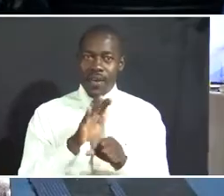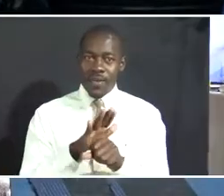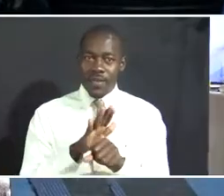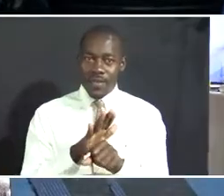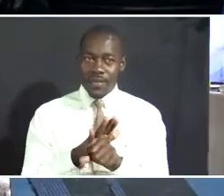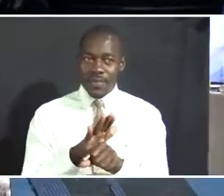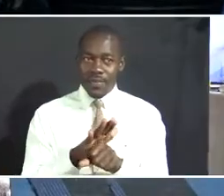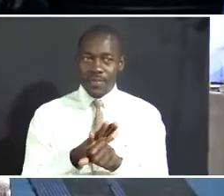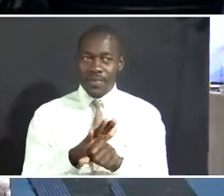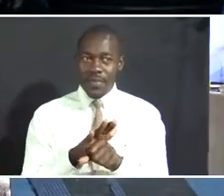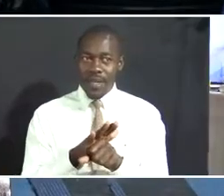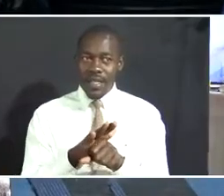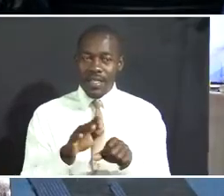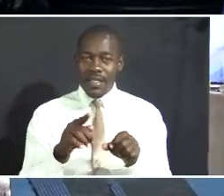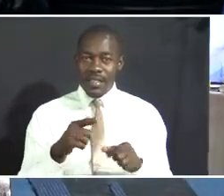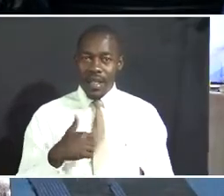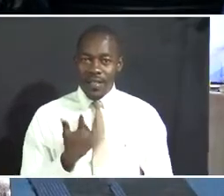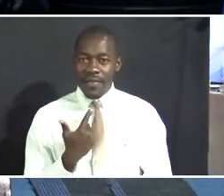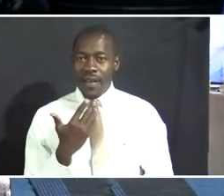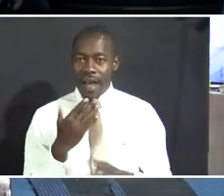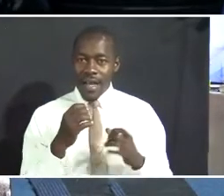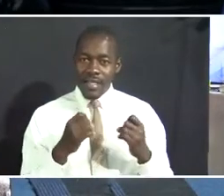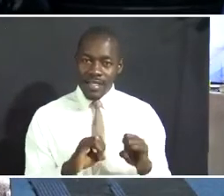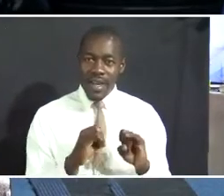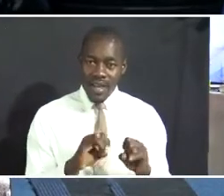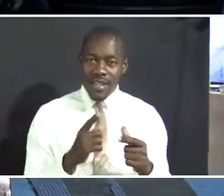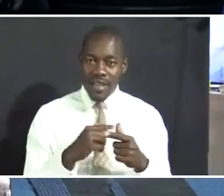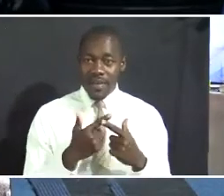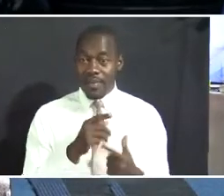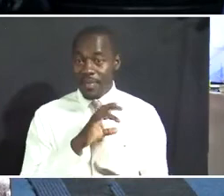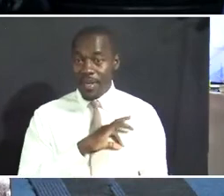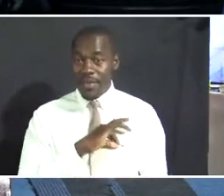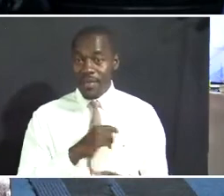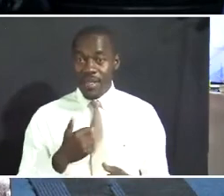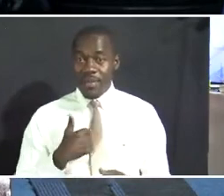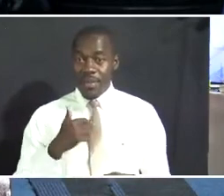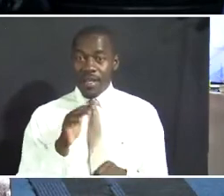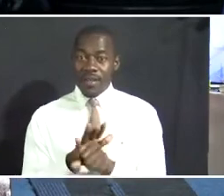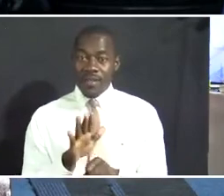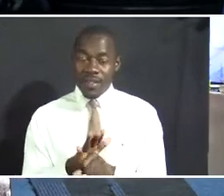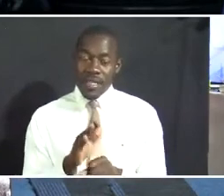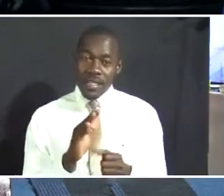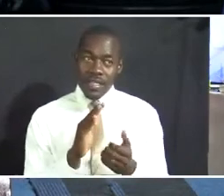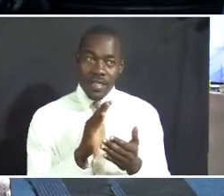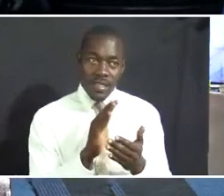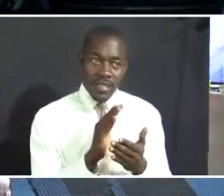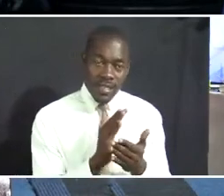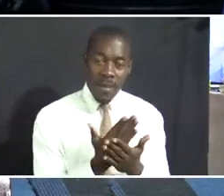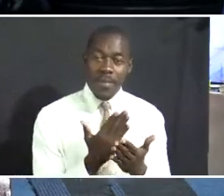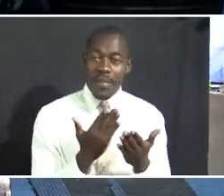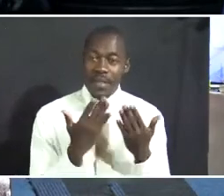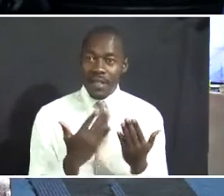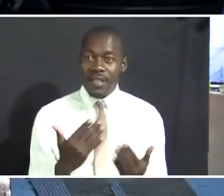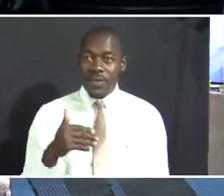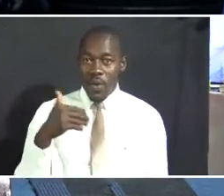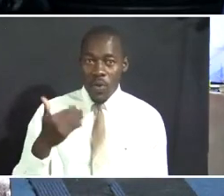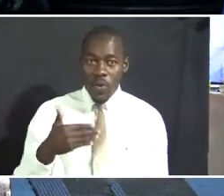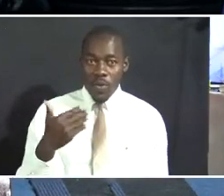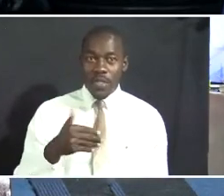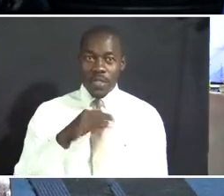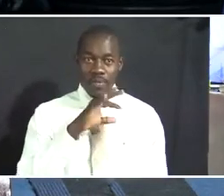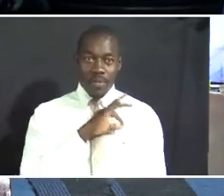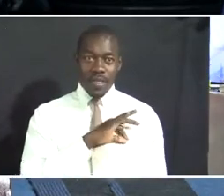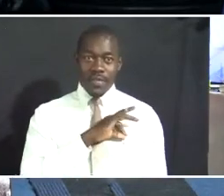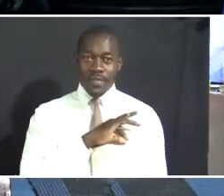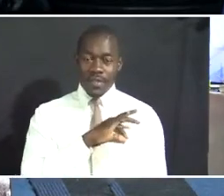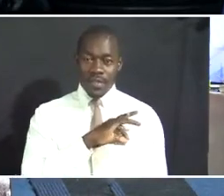I get an opportunity to say everything, including dressing. Because some of them practically come to class almost